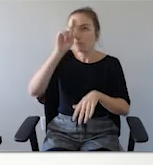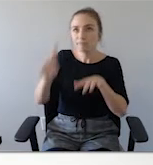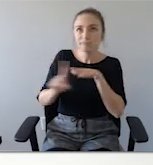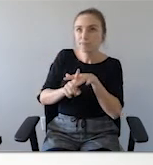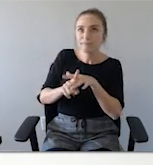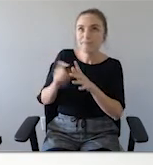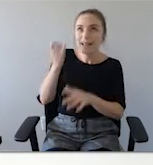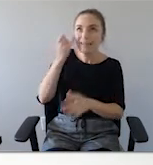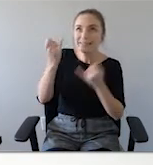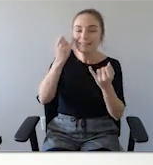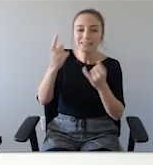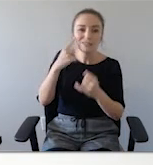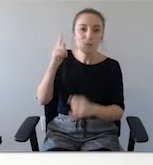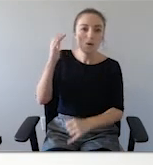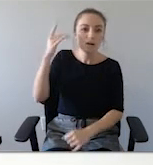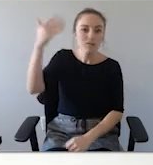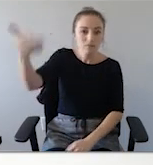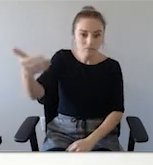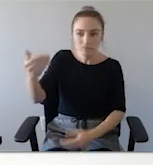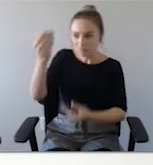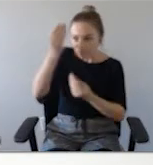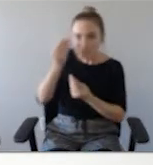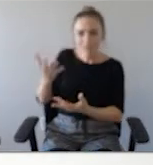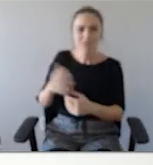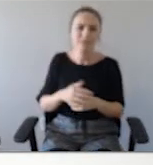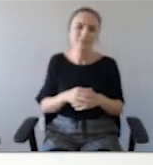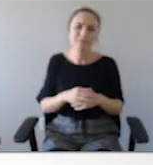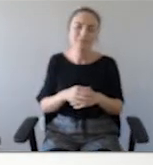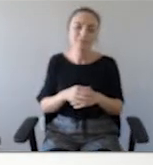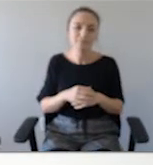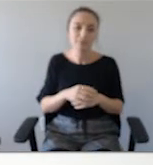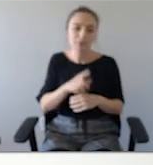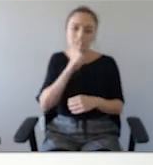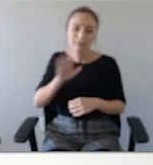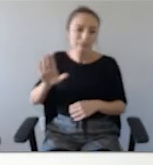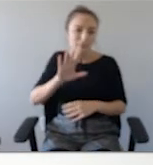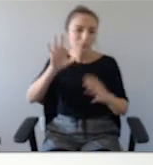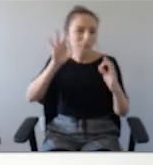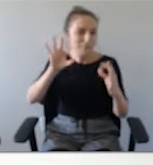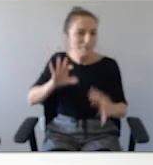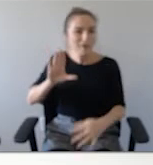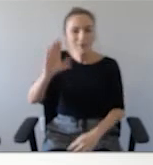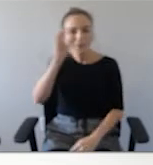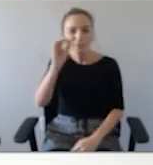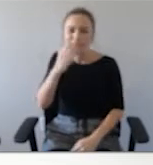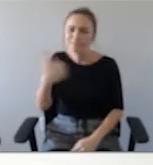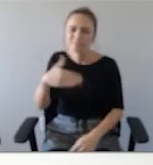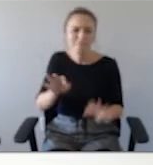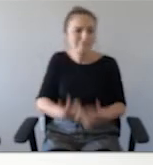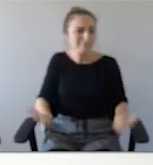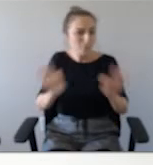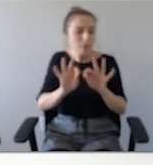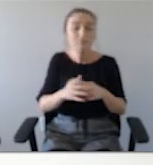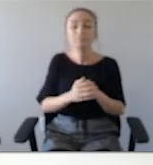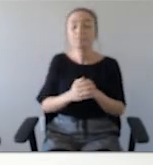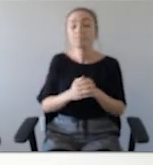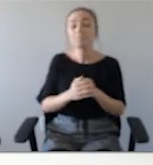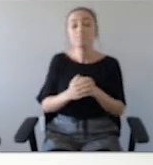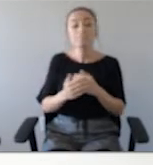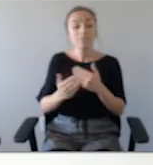looking for your input, so I encourage you to kind of let them know. But again, I'm so glad to see everybody here. All right, so today we're going to be